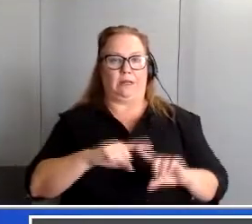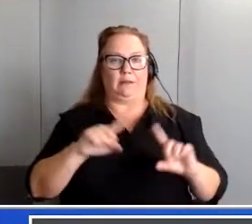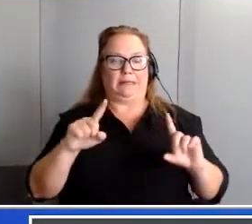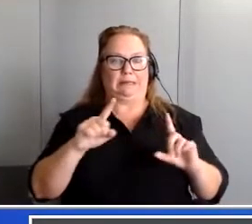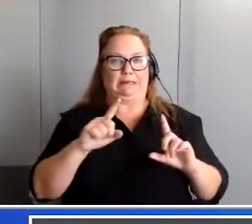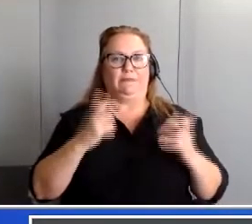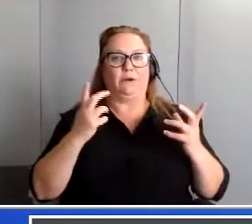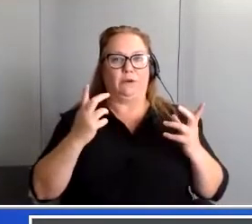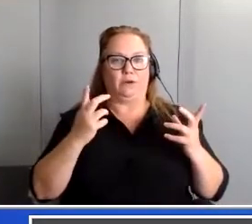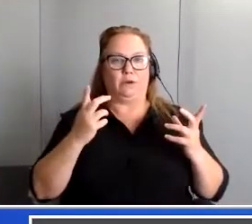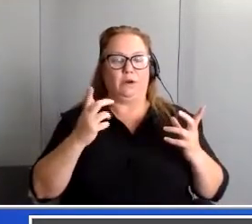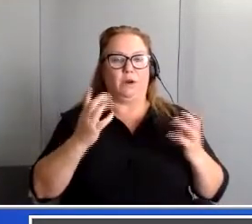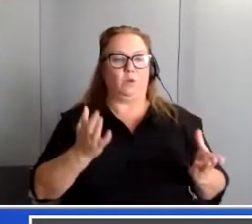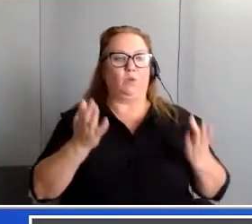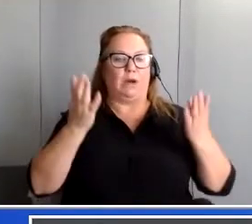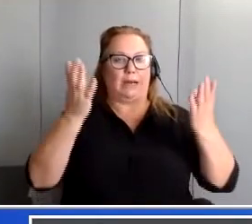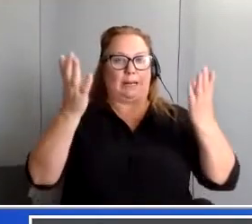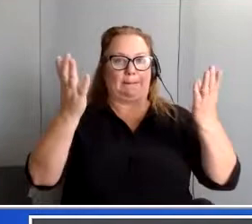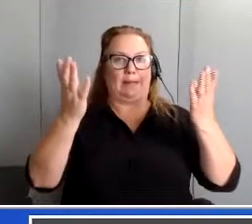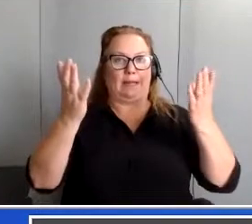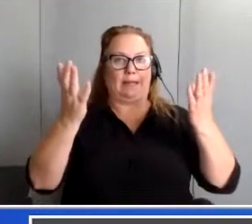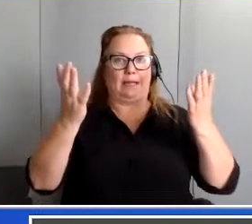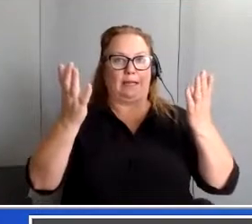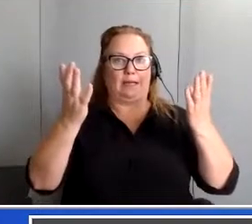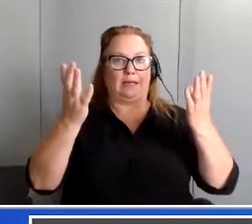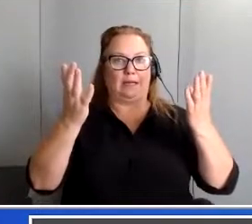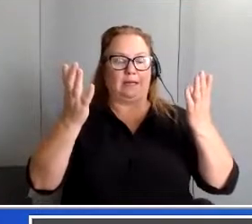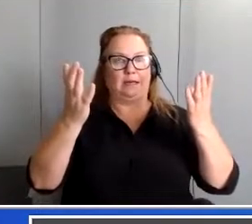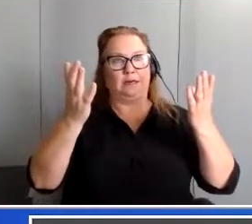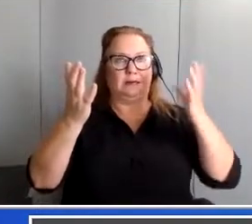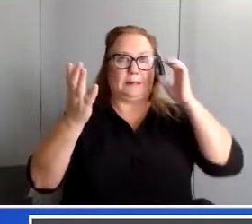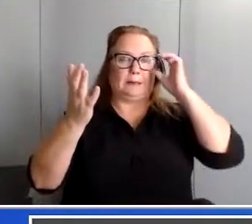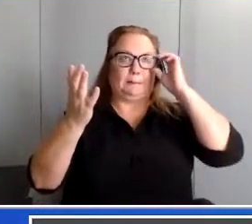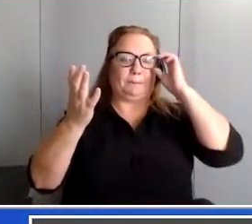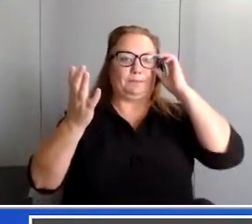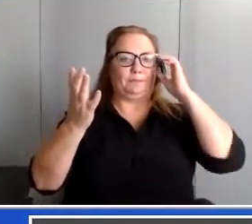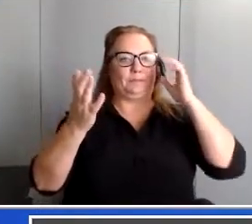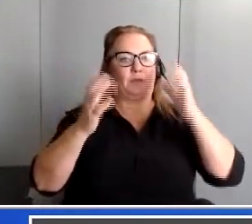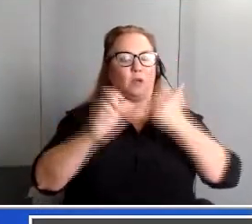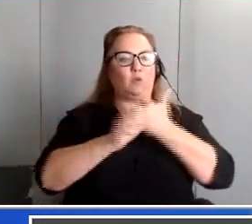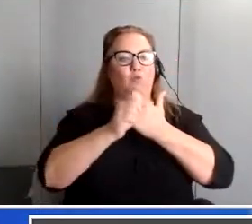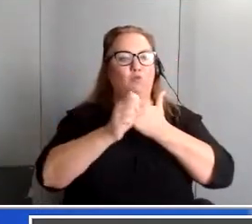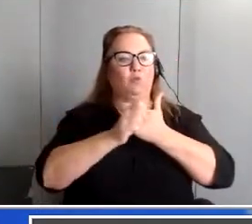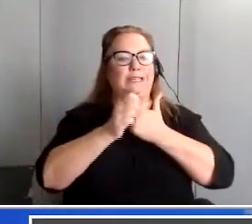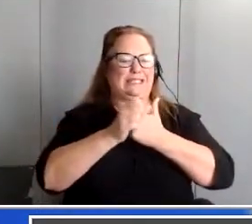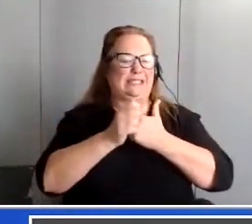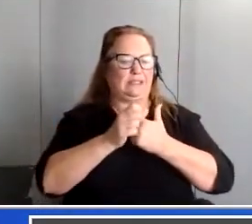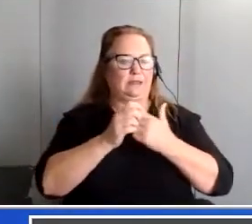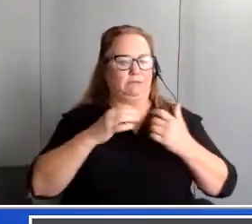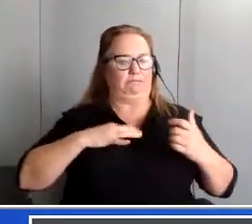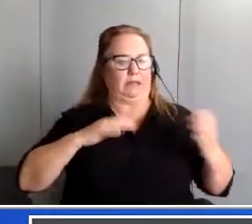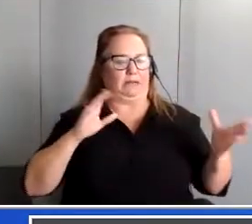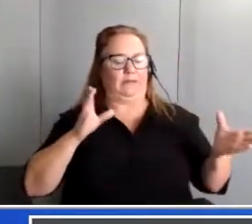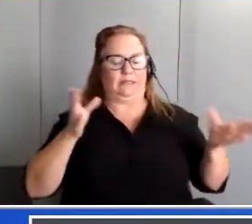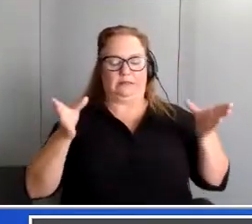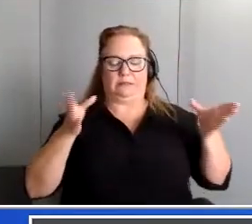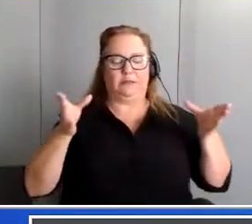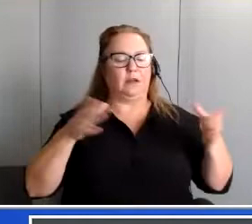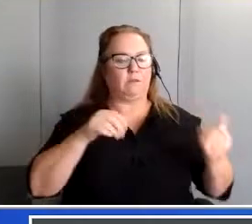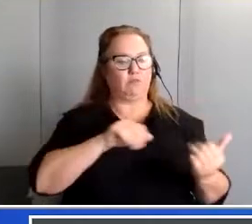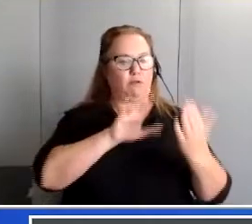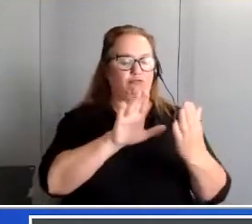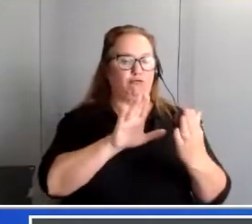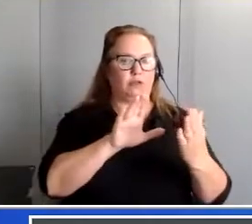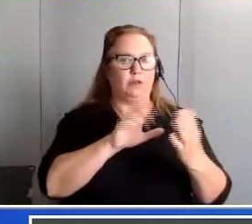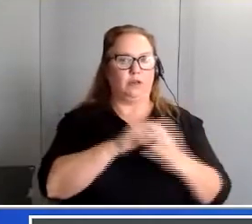actually recommend kind of risk stratified type of a screening approach, which I think makes a lot of sense.